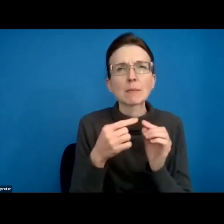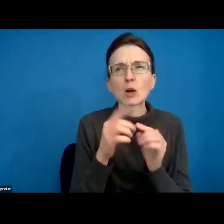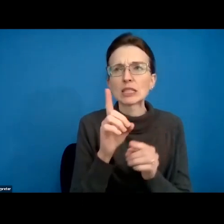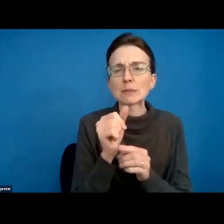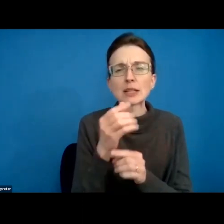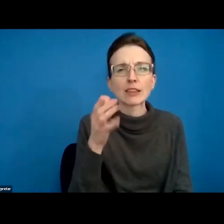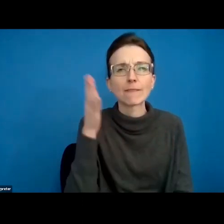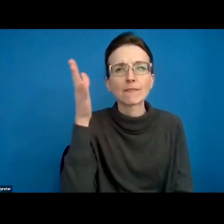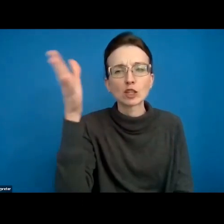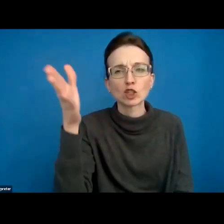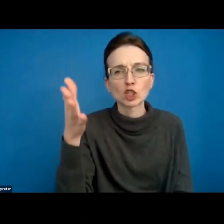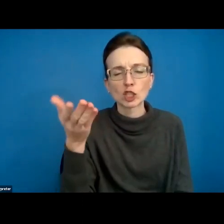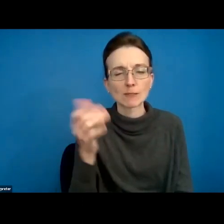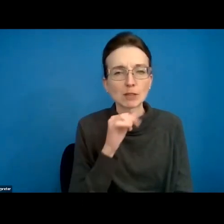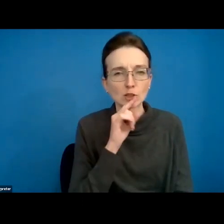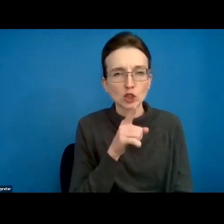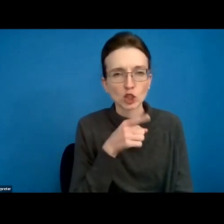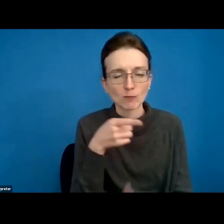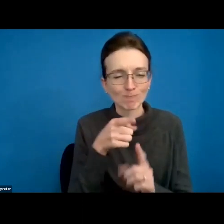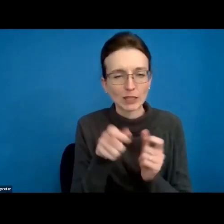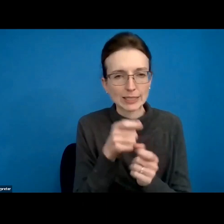not coming to the title off the top of my head.